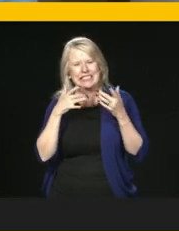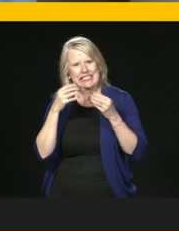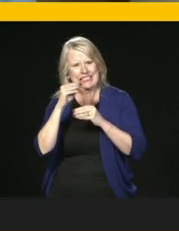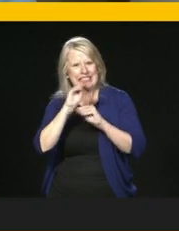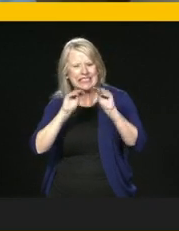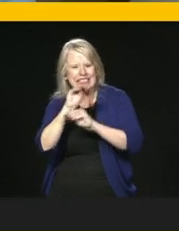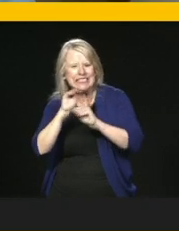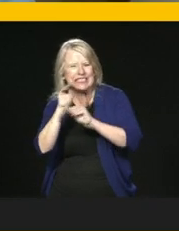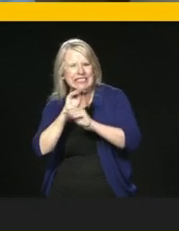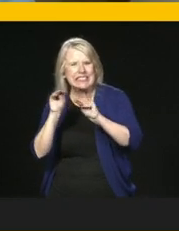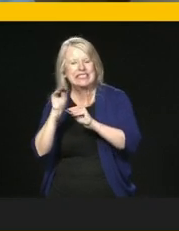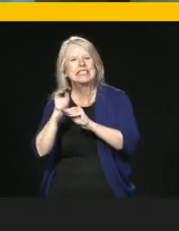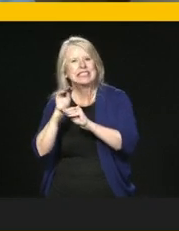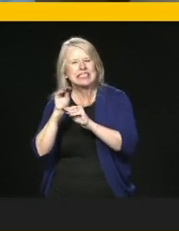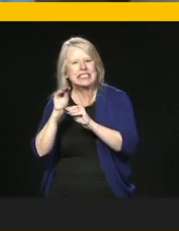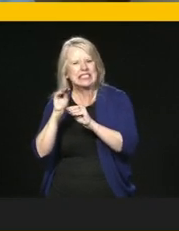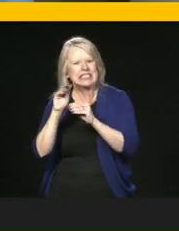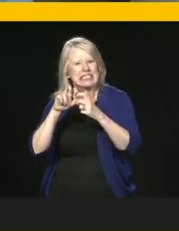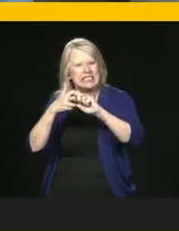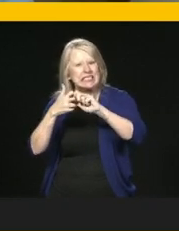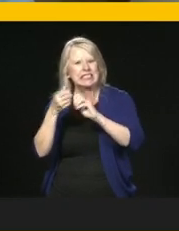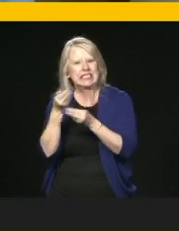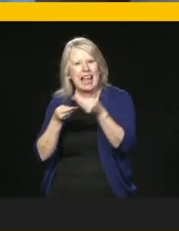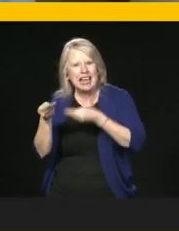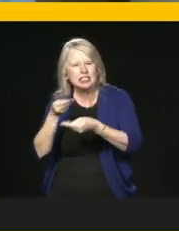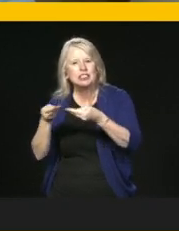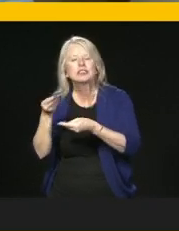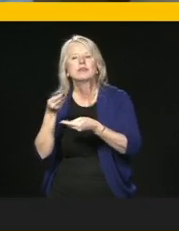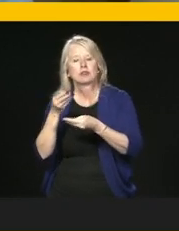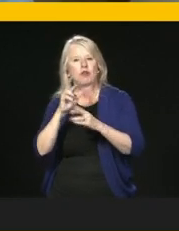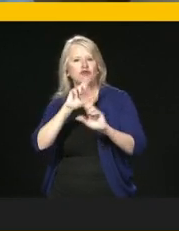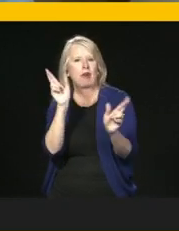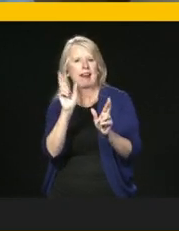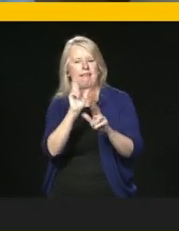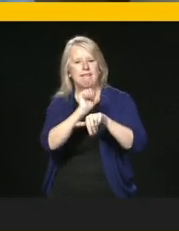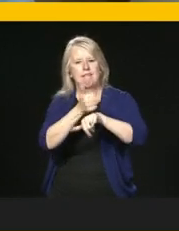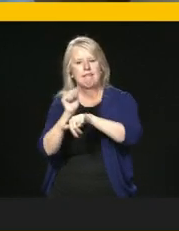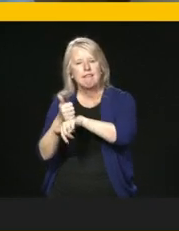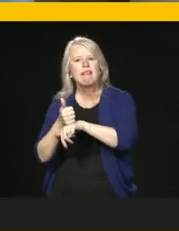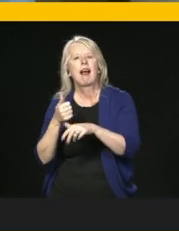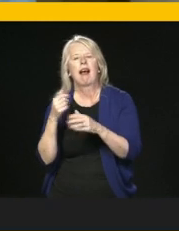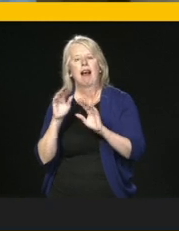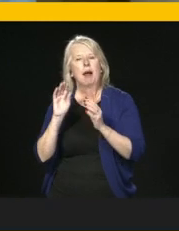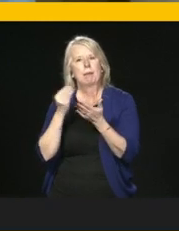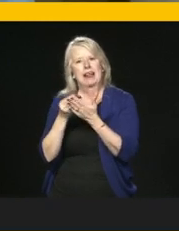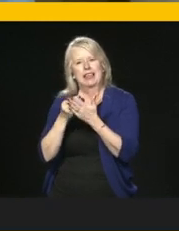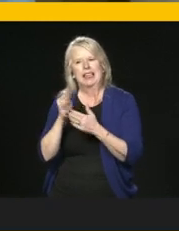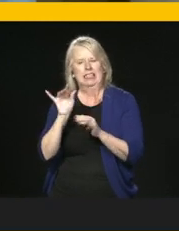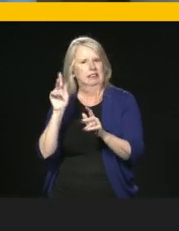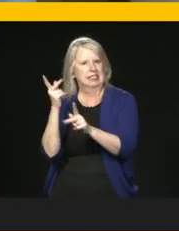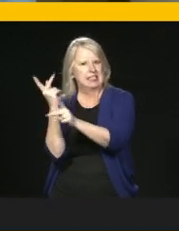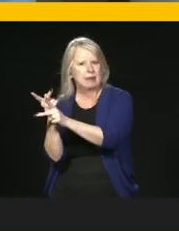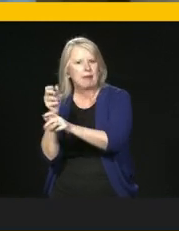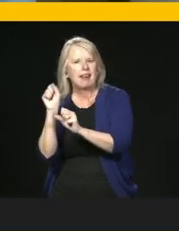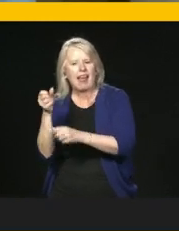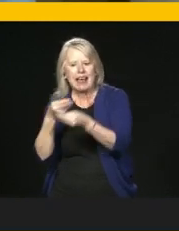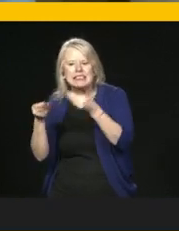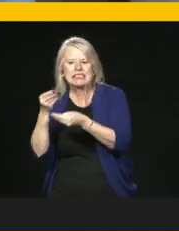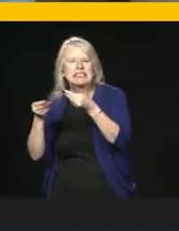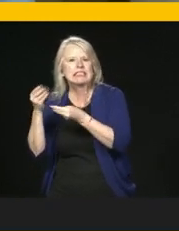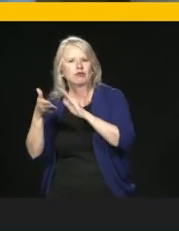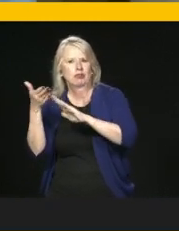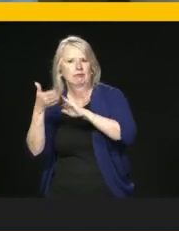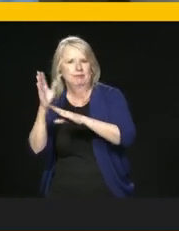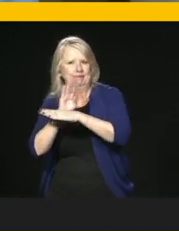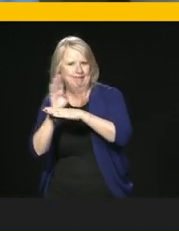crunch, these measures will help keep money in their pockets when they need it most. These are